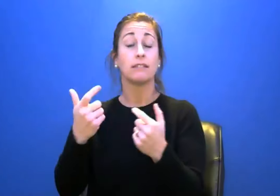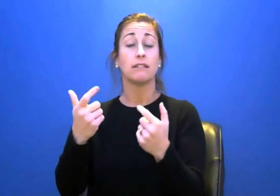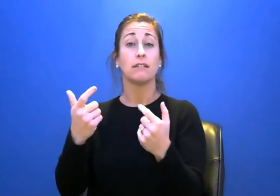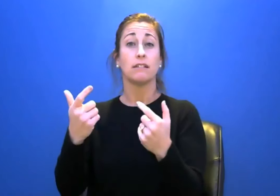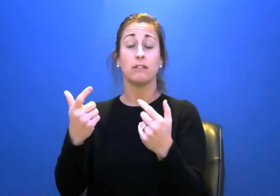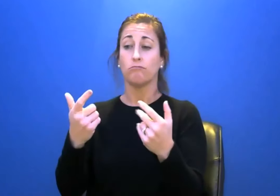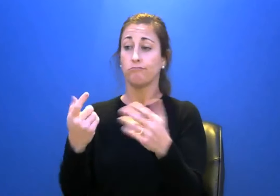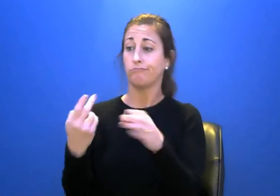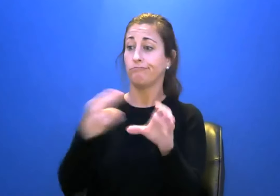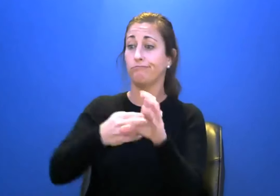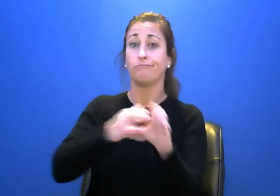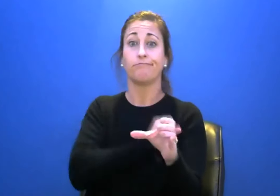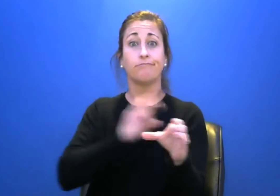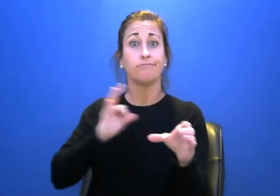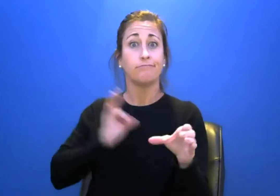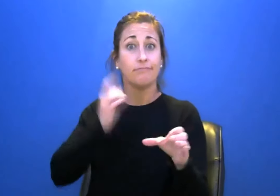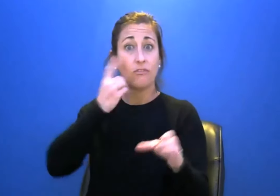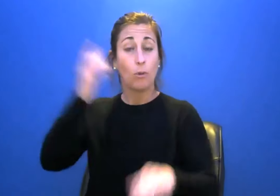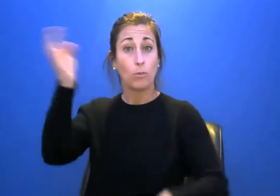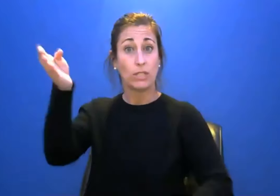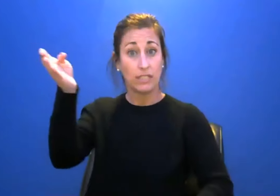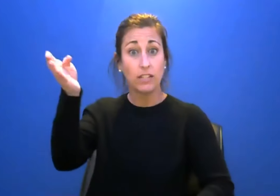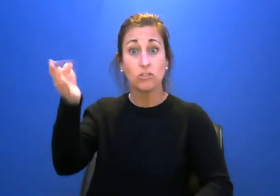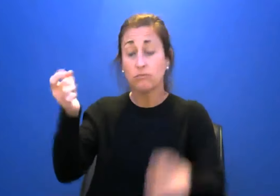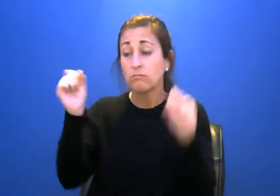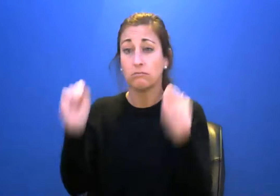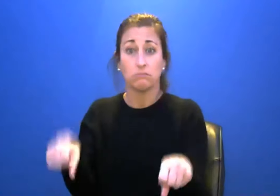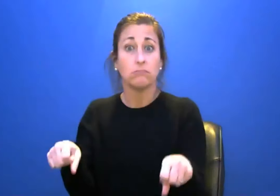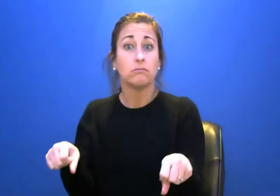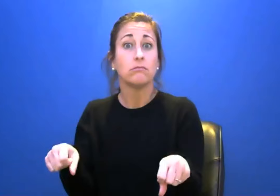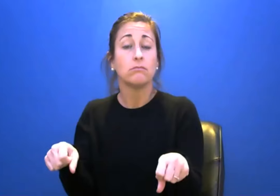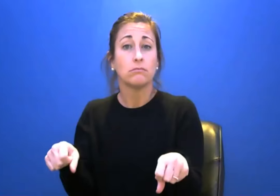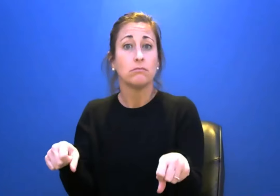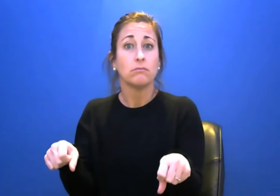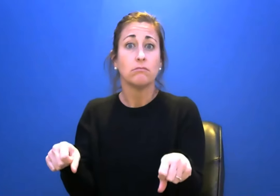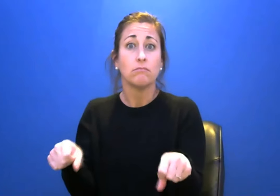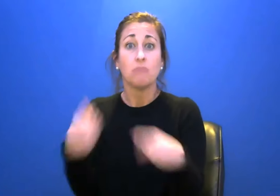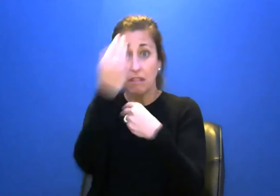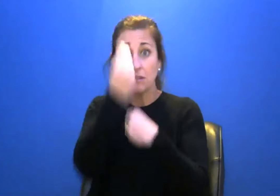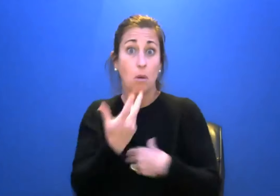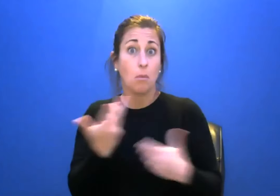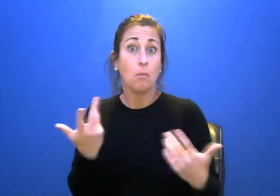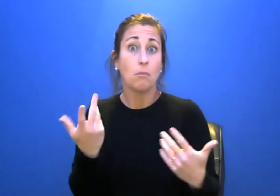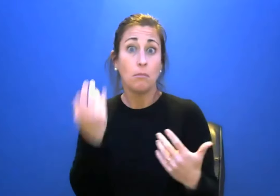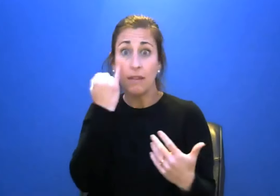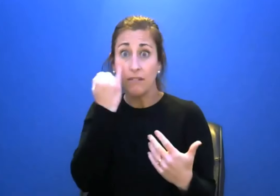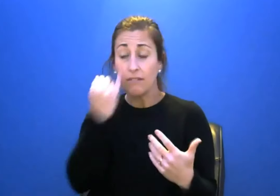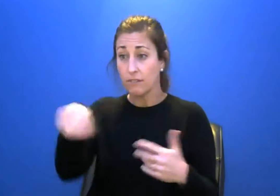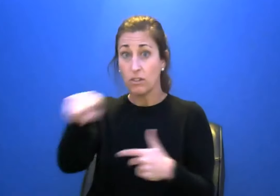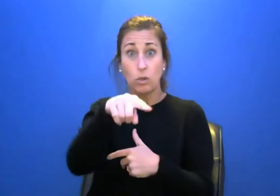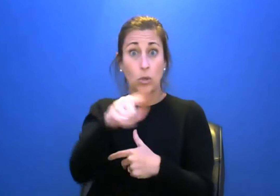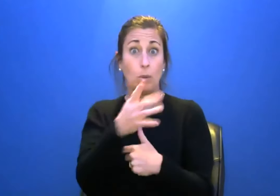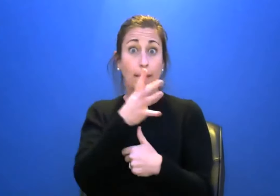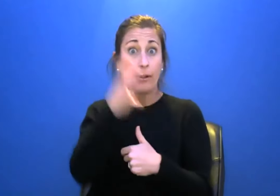staff, then that's an amenable option for you. Please let us know so that we could definitely have